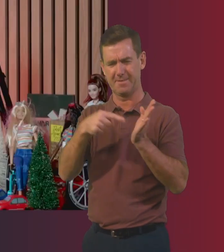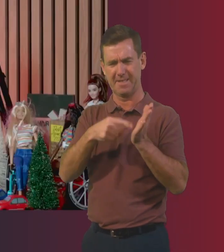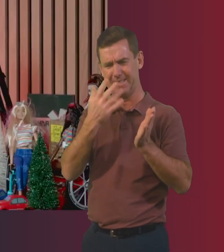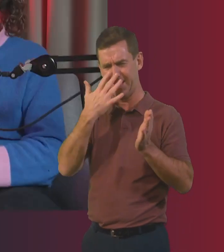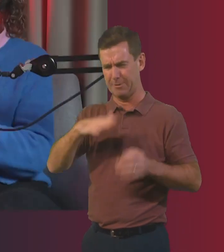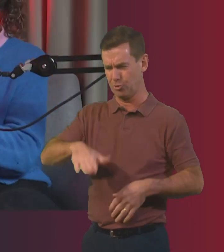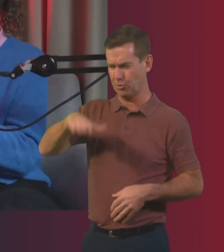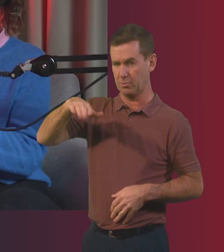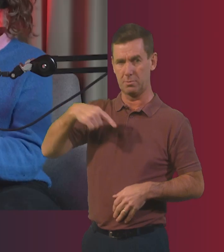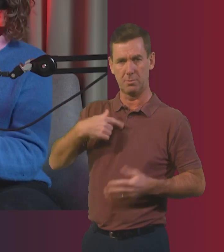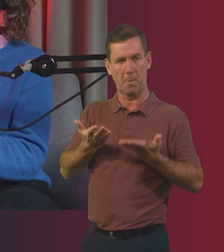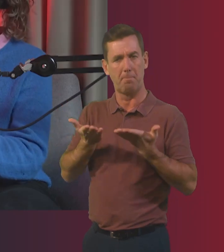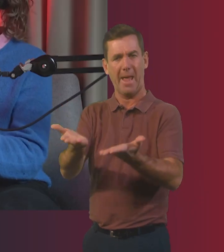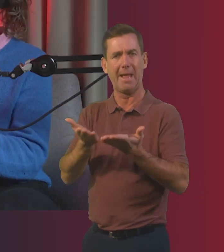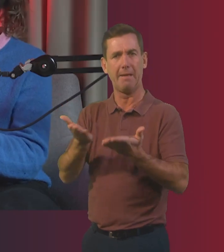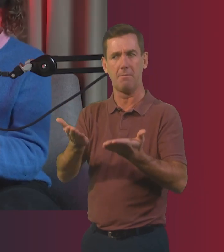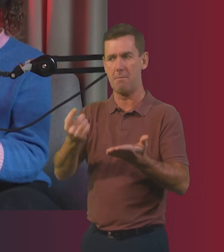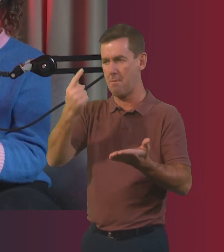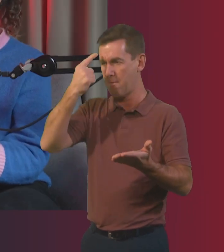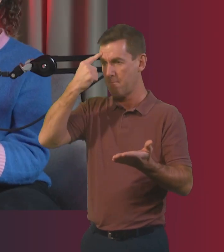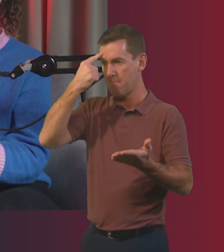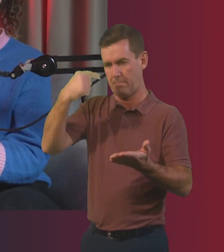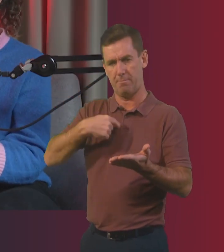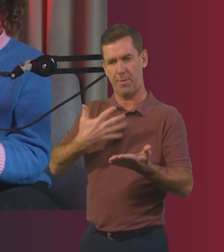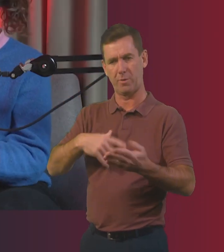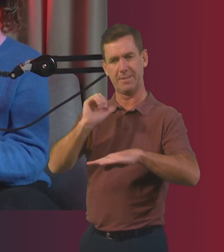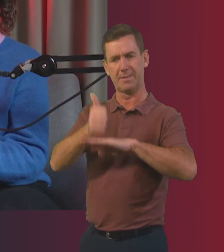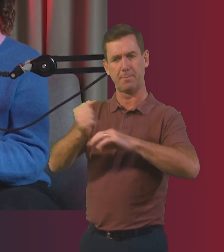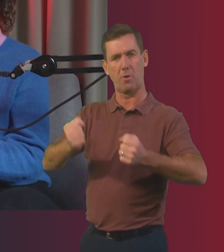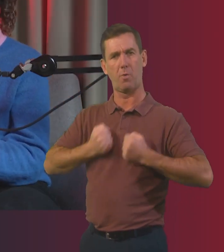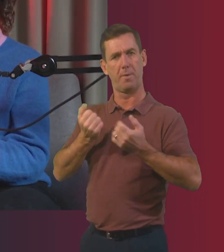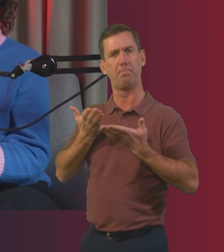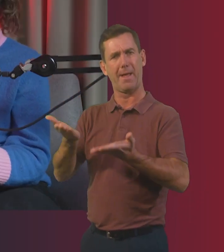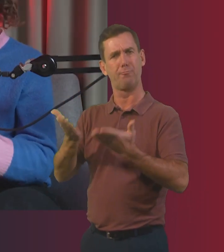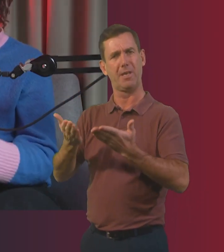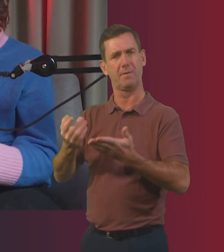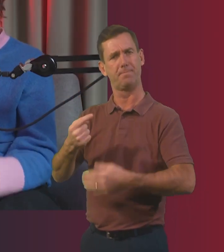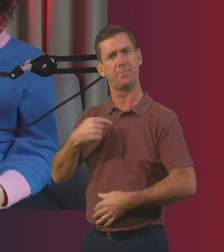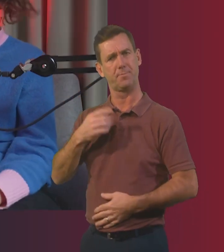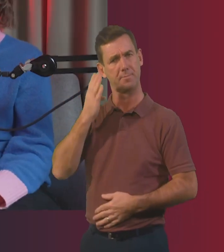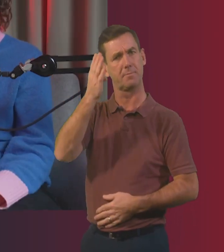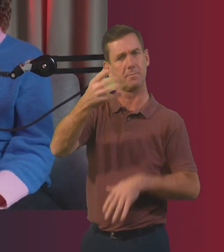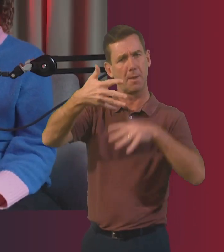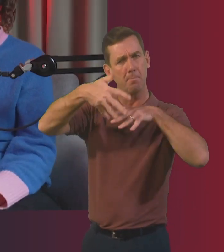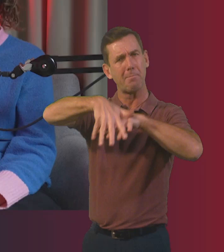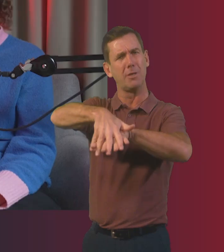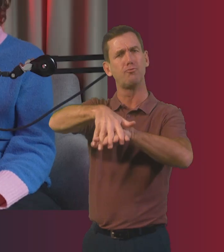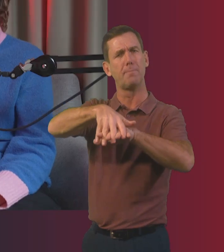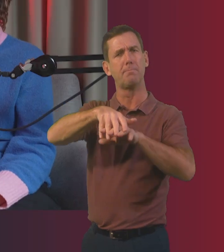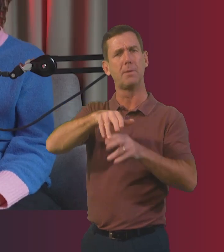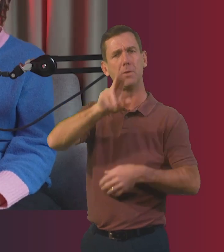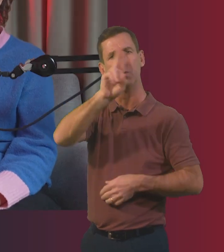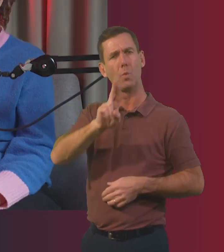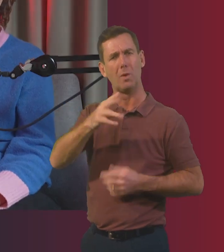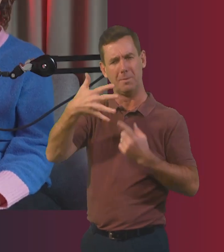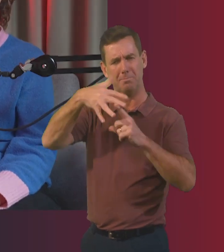open a bakery. Baking was my therapy as a teenager because I went to a mainstream school and I found it really hard,